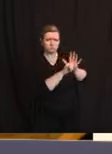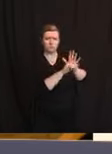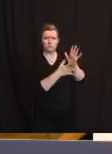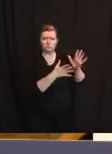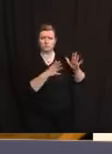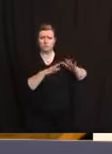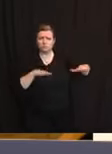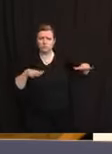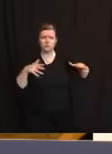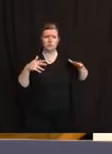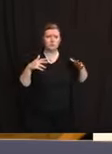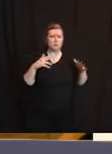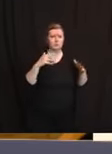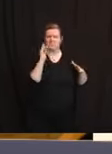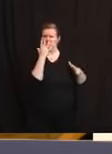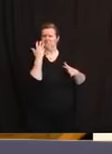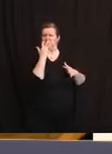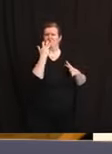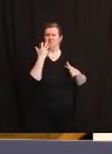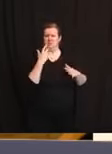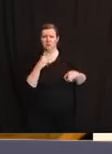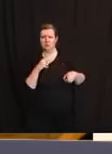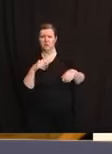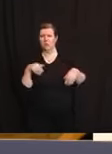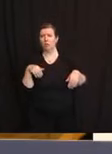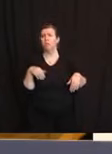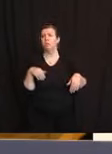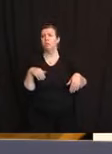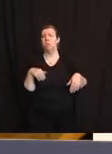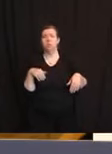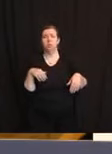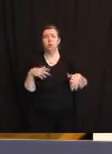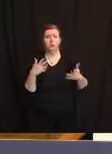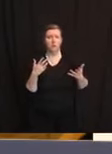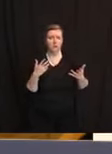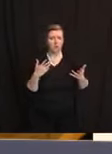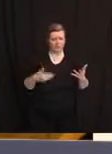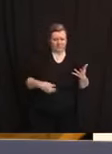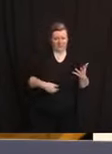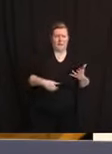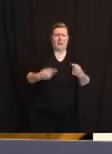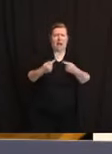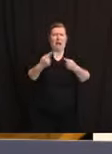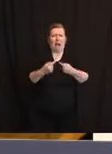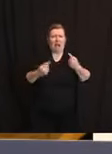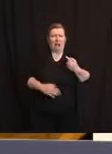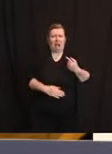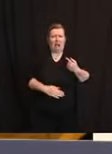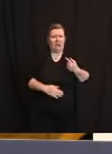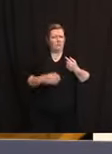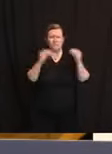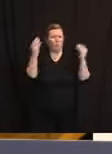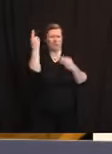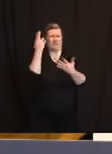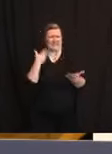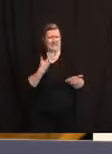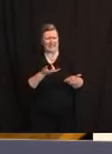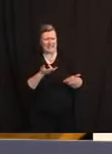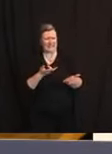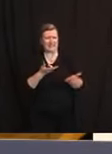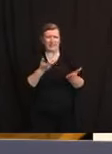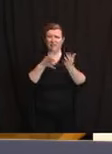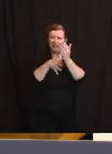seem irritable or sluggish. Your child may have abdominal pain without another explanation, or episodes of diarrhea